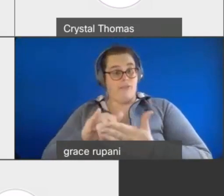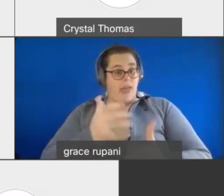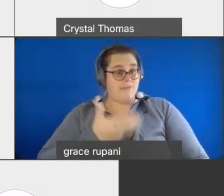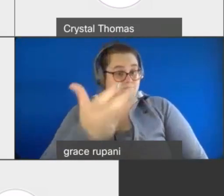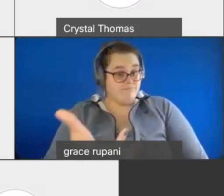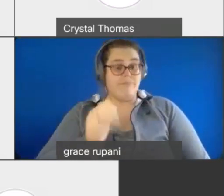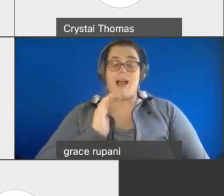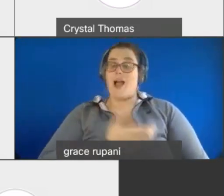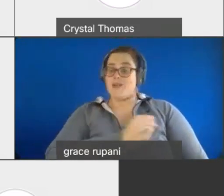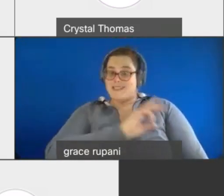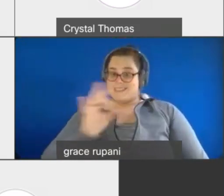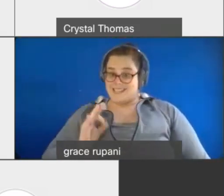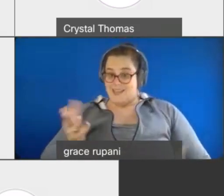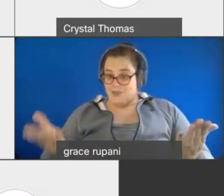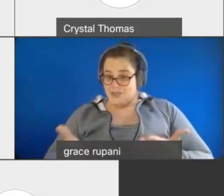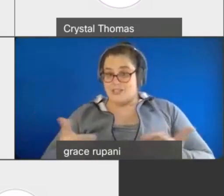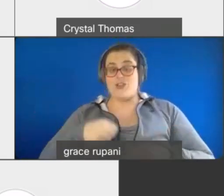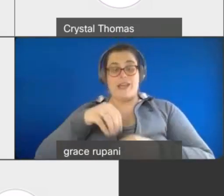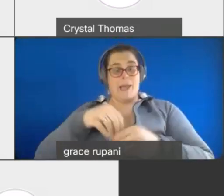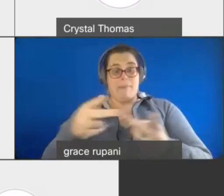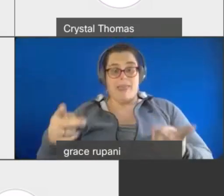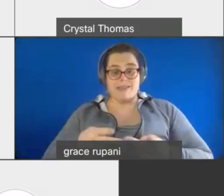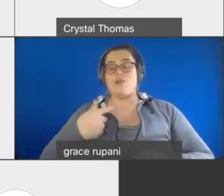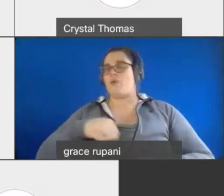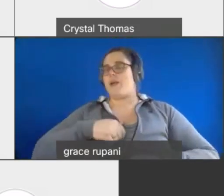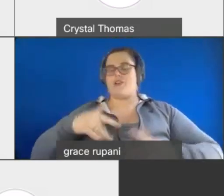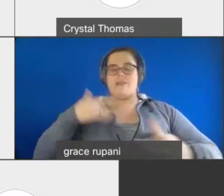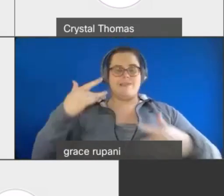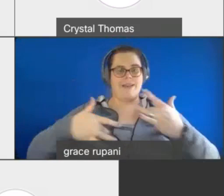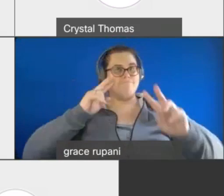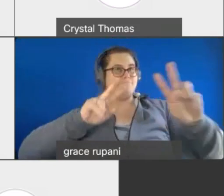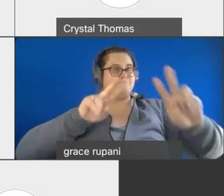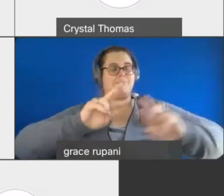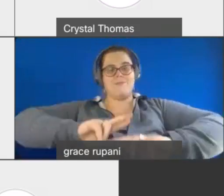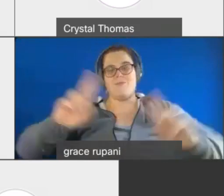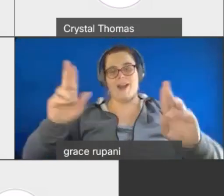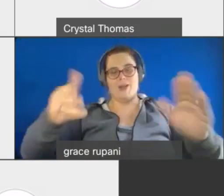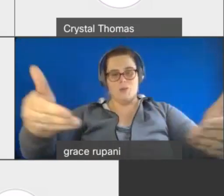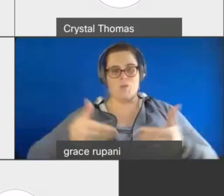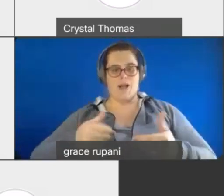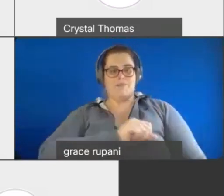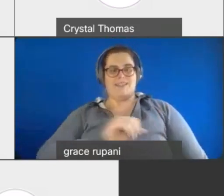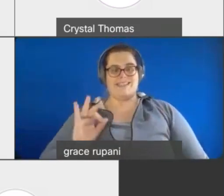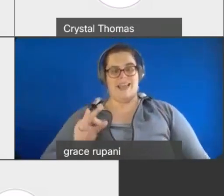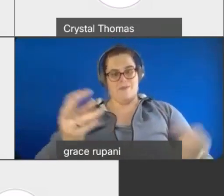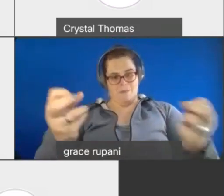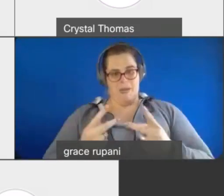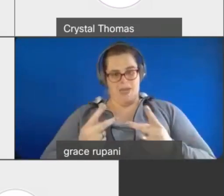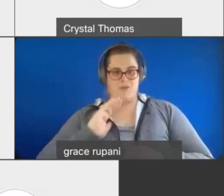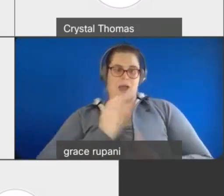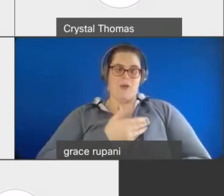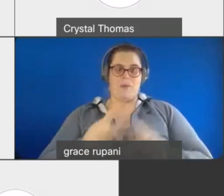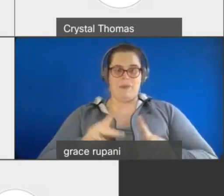place and we're excitedly ready to welcome the safe return of our person served. Thank